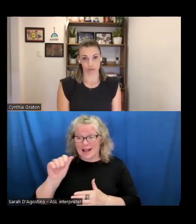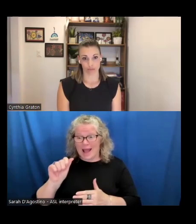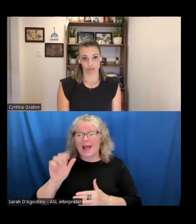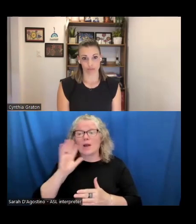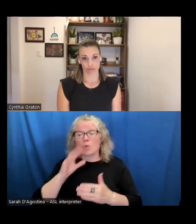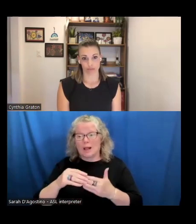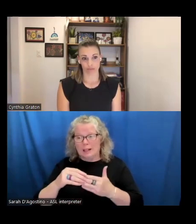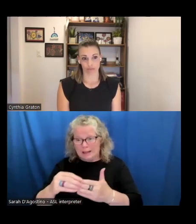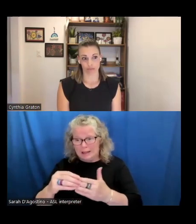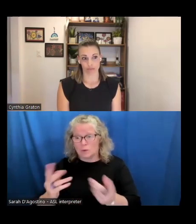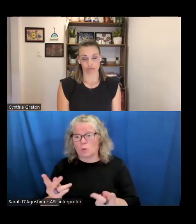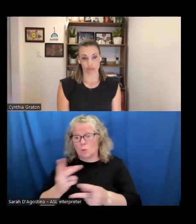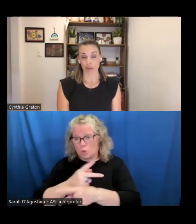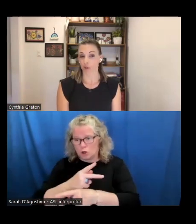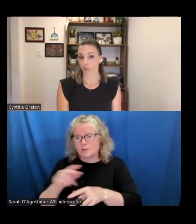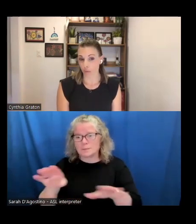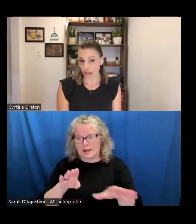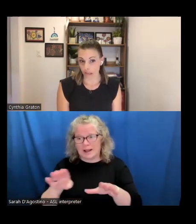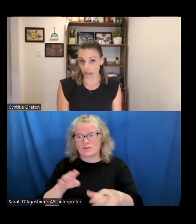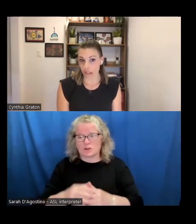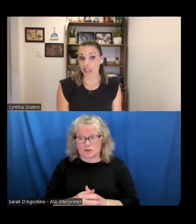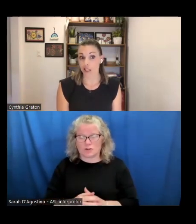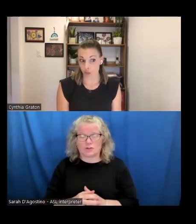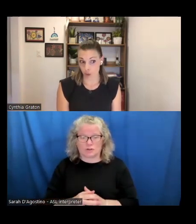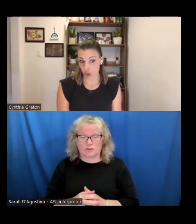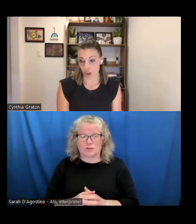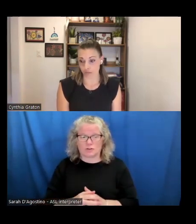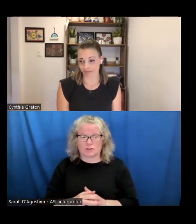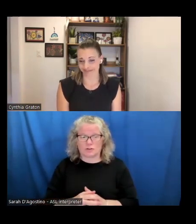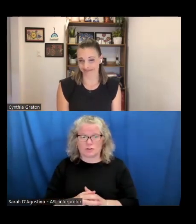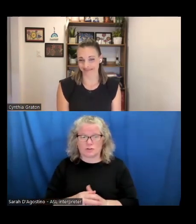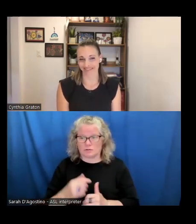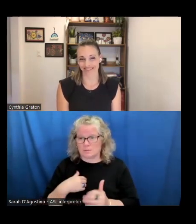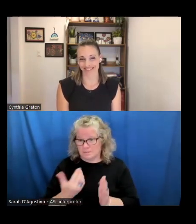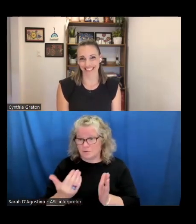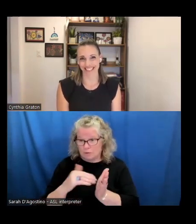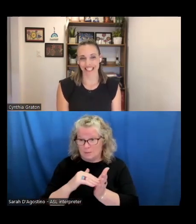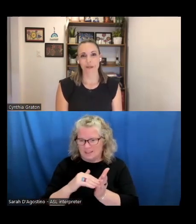behaviors. I'm going to repeat this in slow motion.